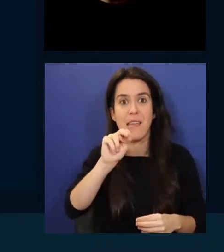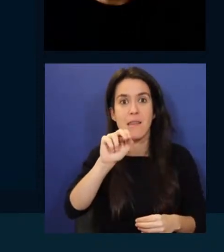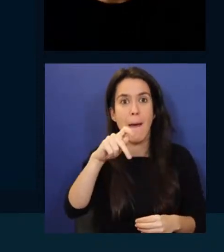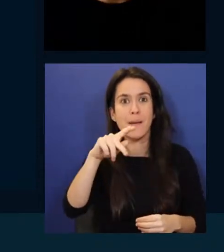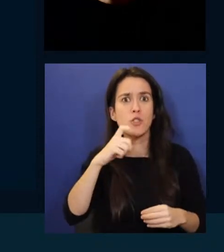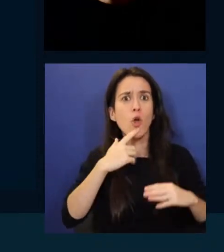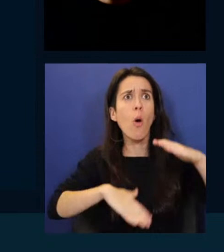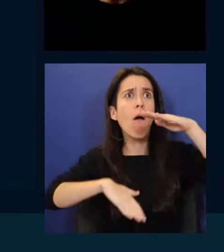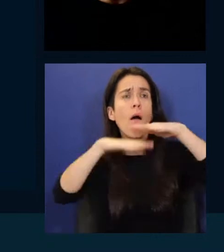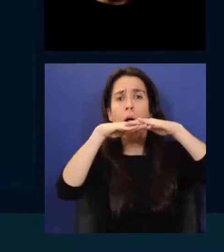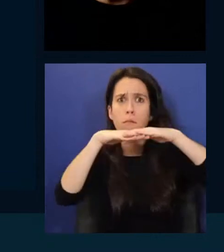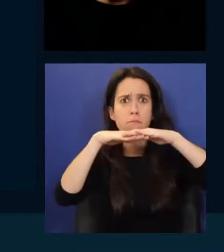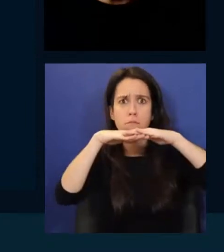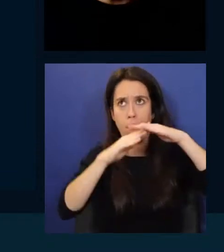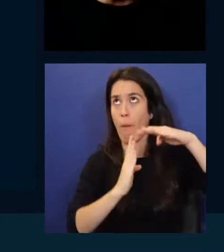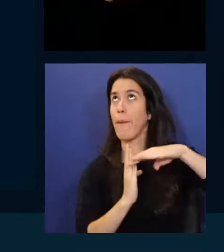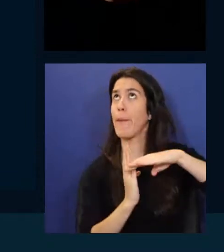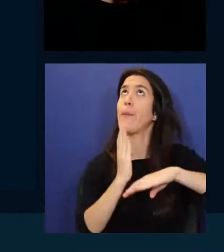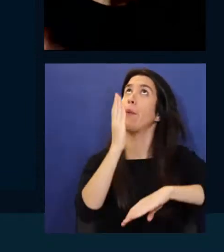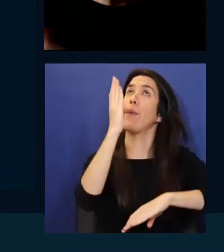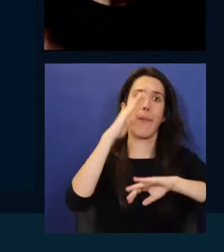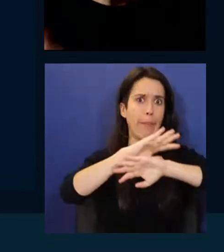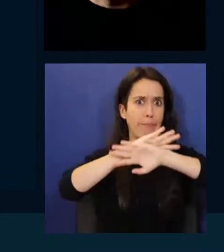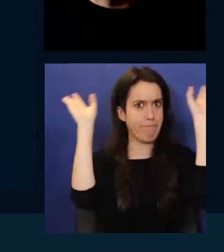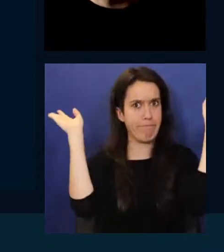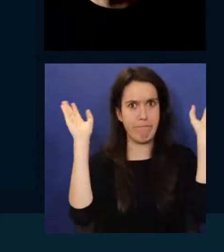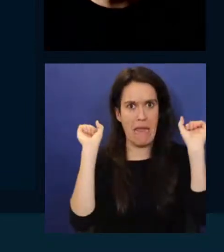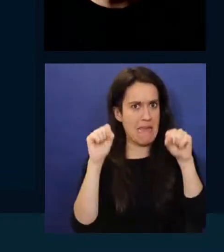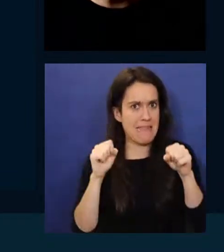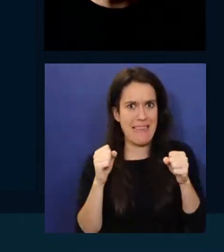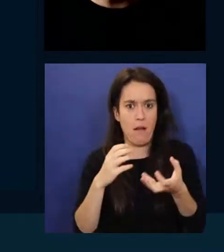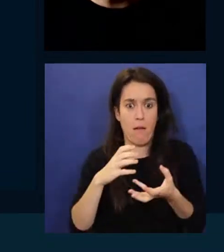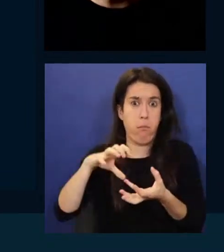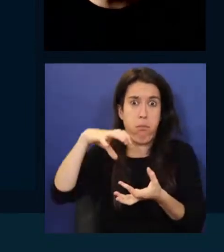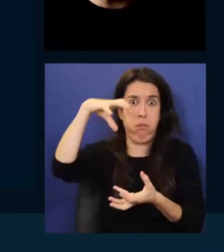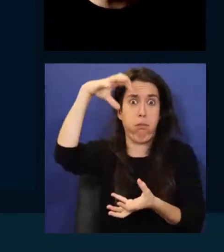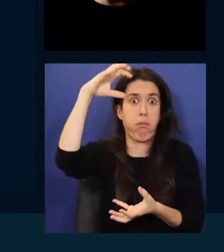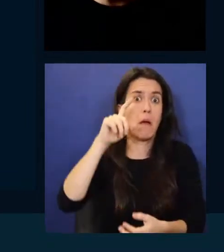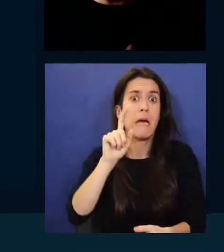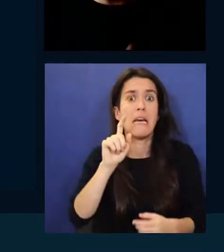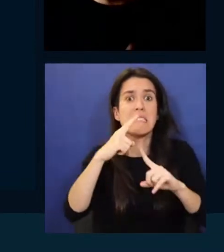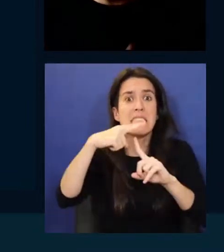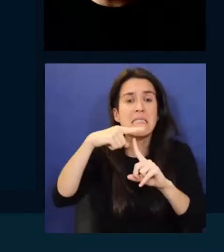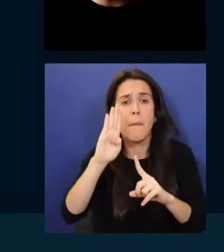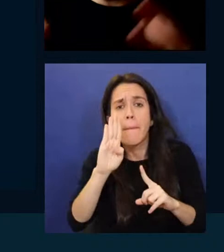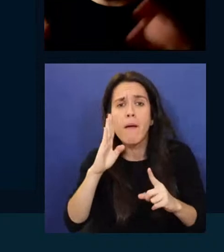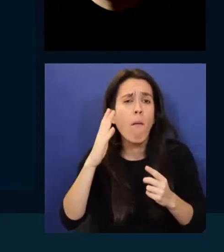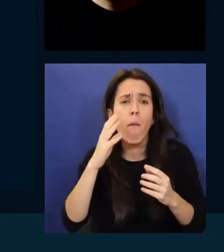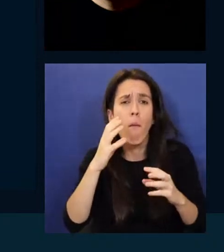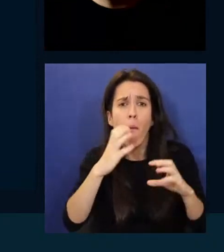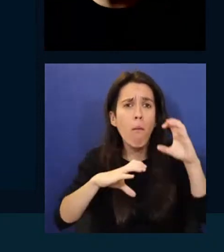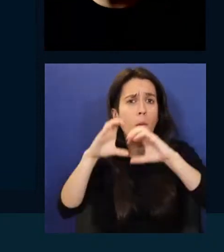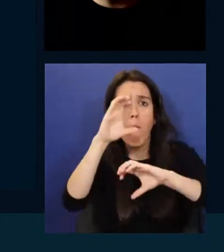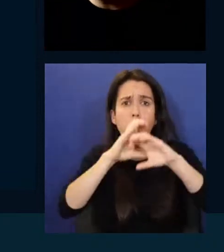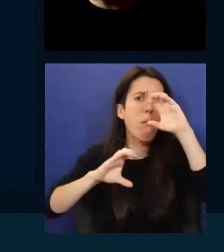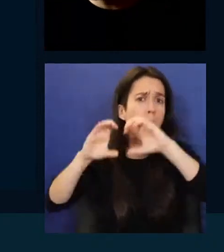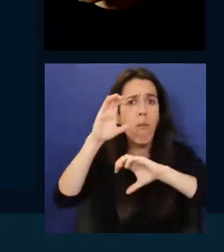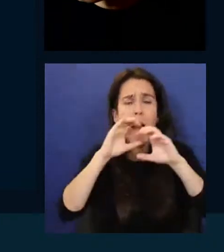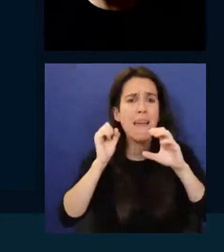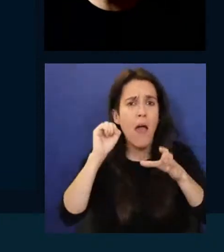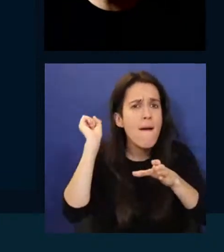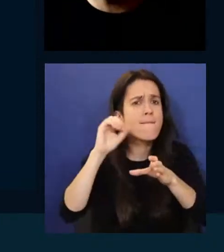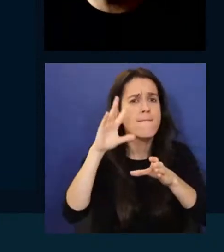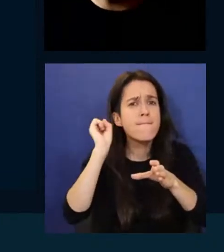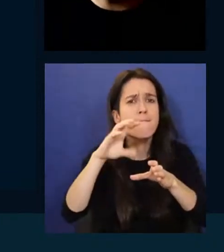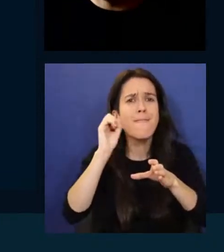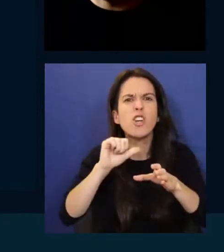Right, I mean, there's upwards of certain, when you get into several tens of petabytes, there's certain other considerations, but we didn't want the service to have any